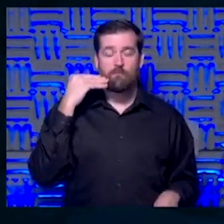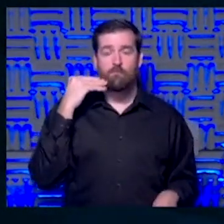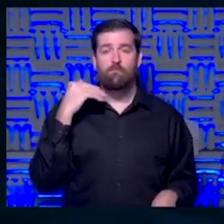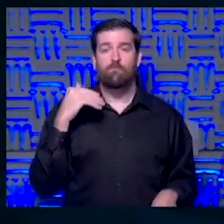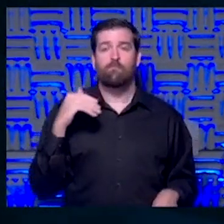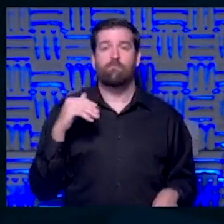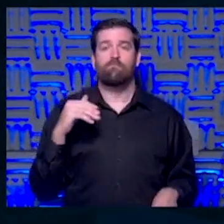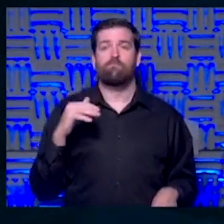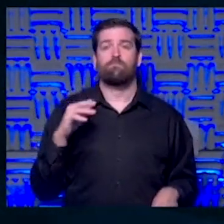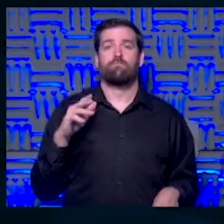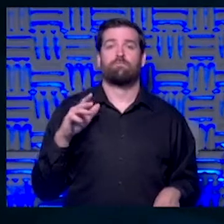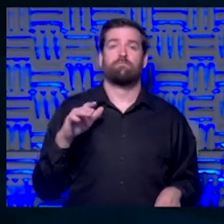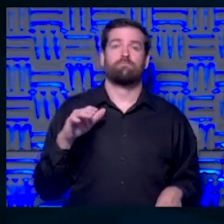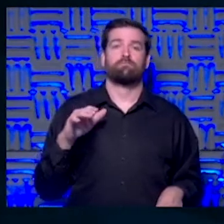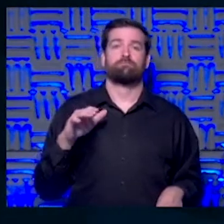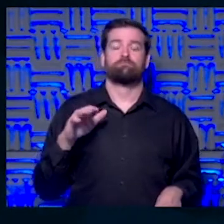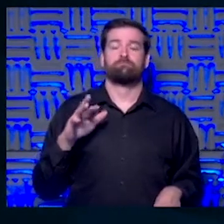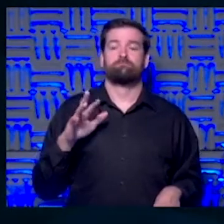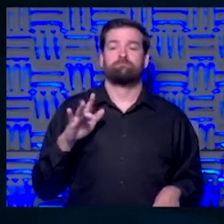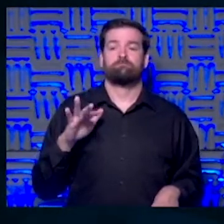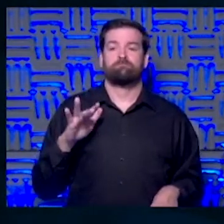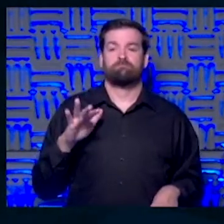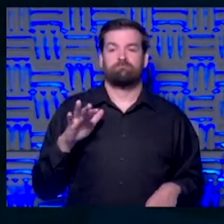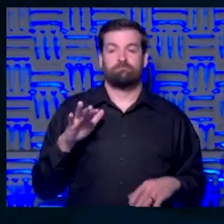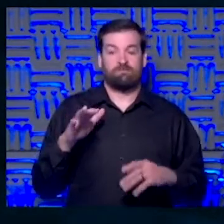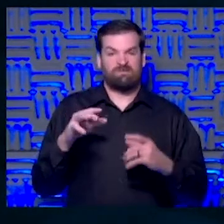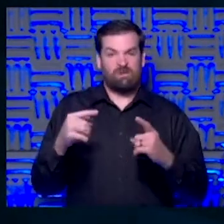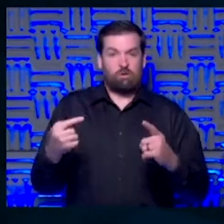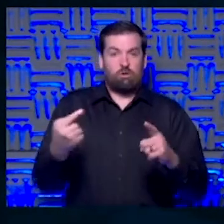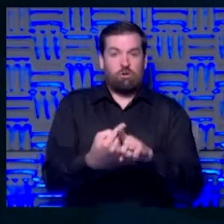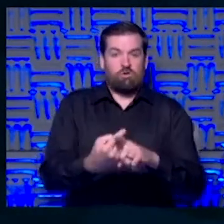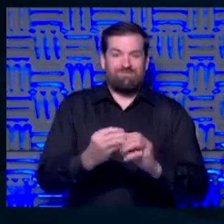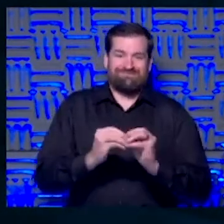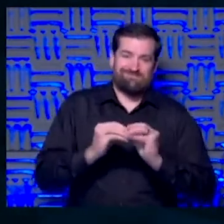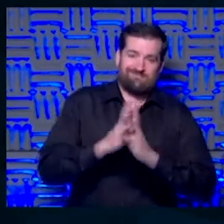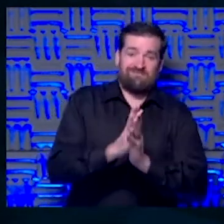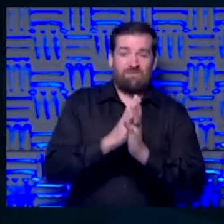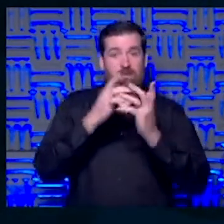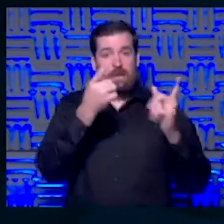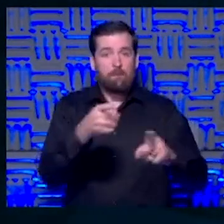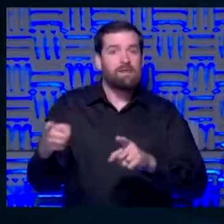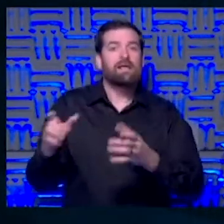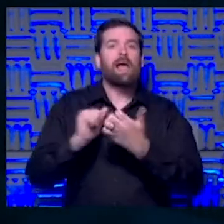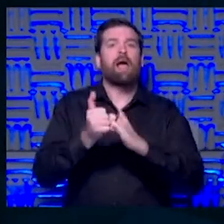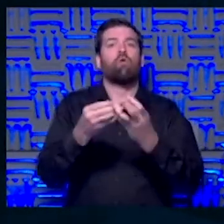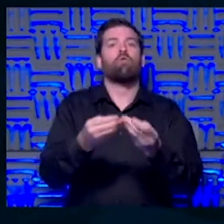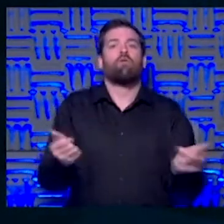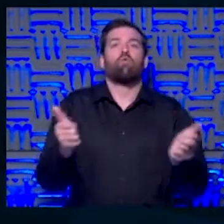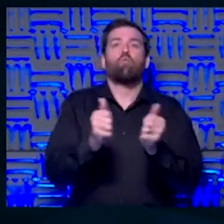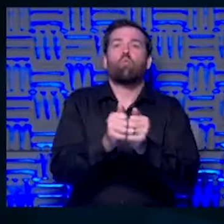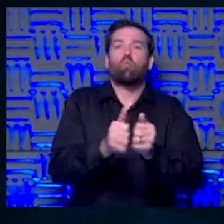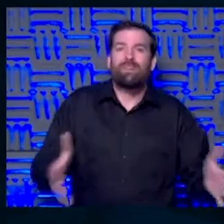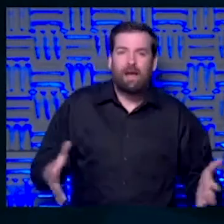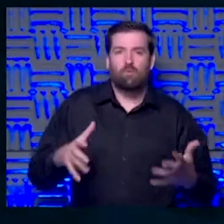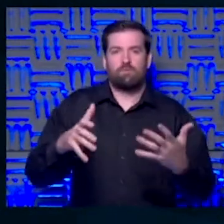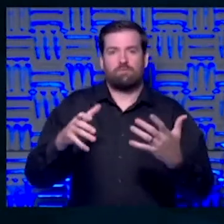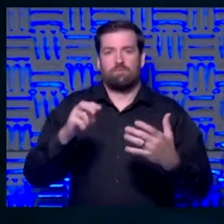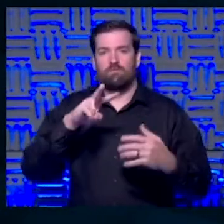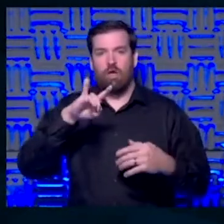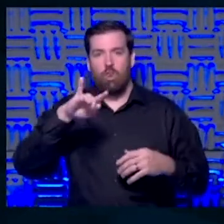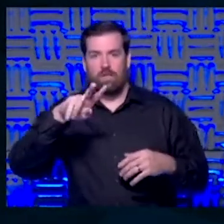how people are resolving conflicts without violence, the kind of mentoring and